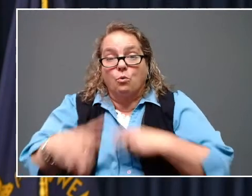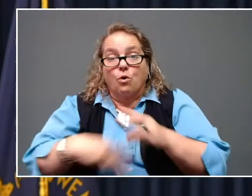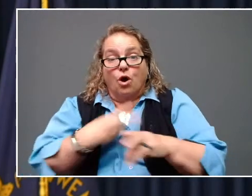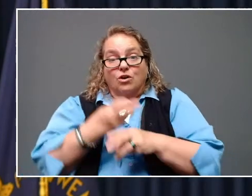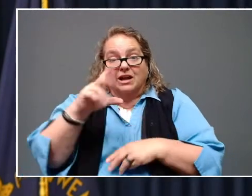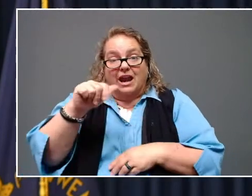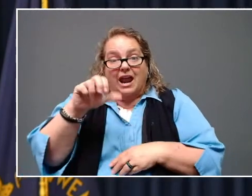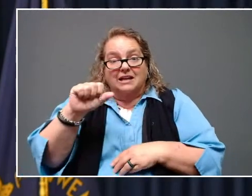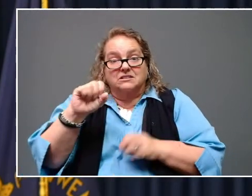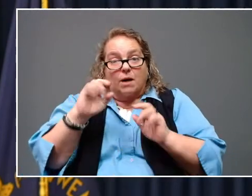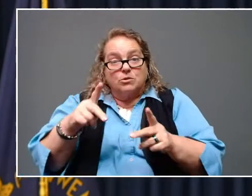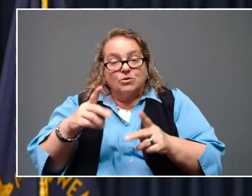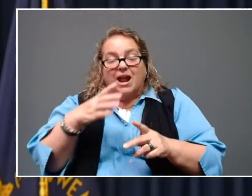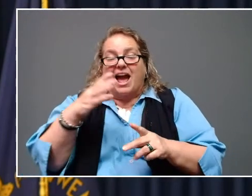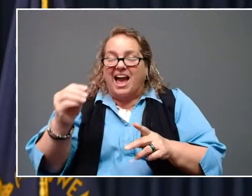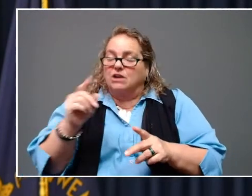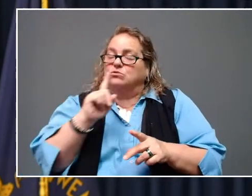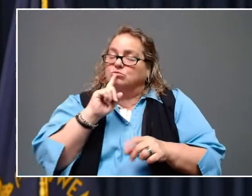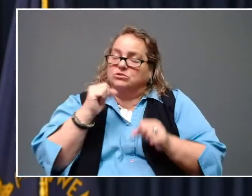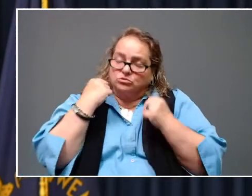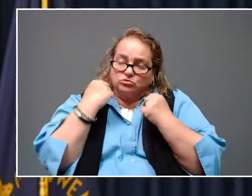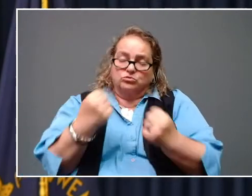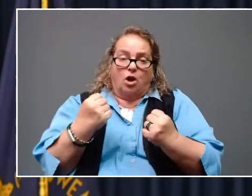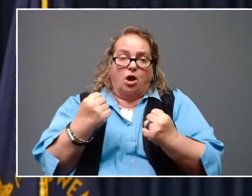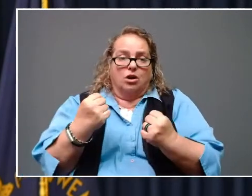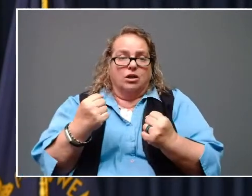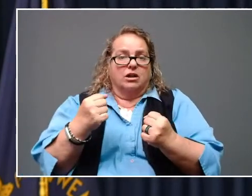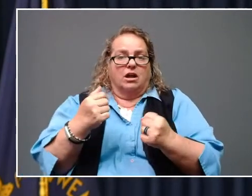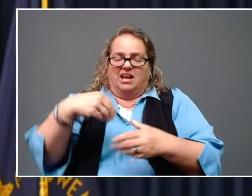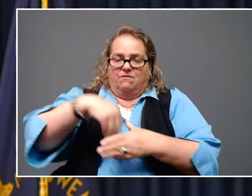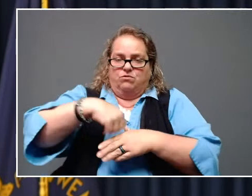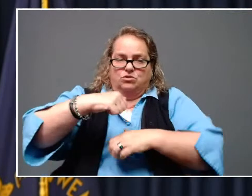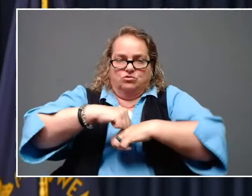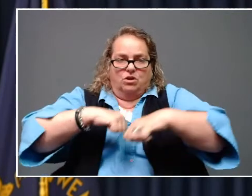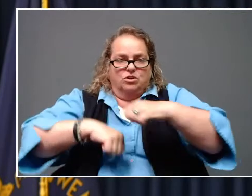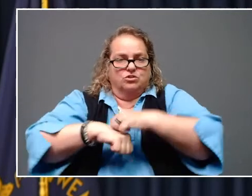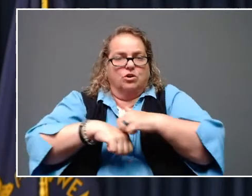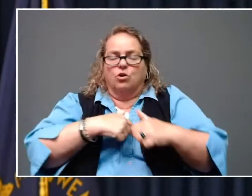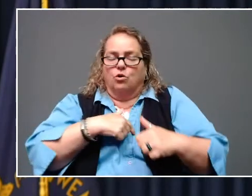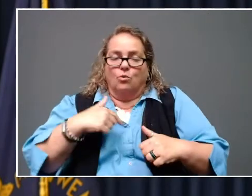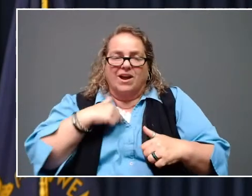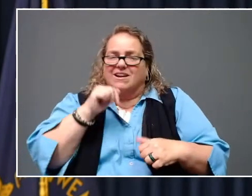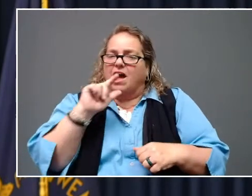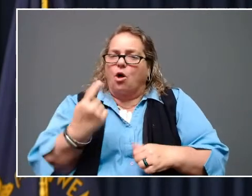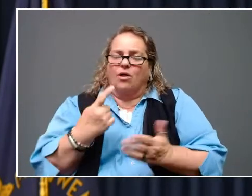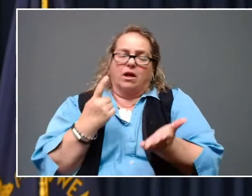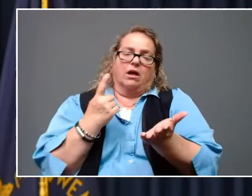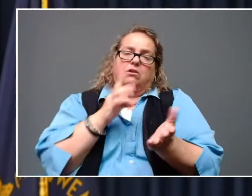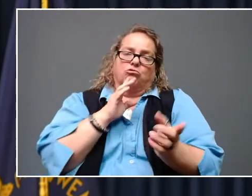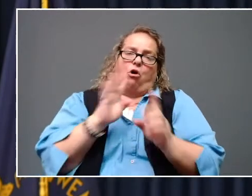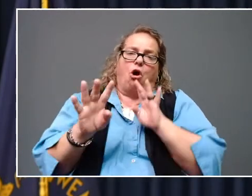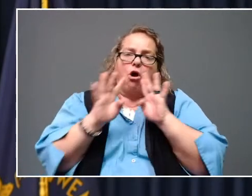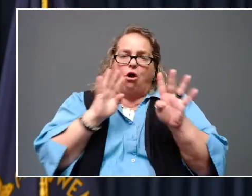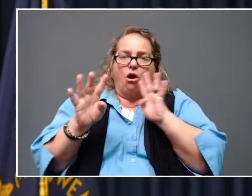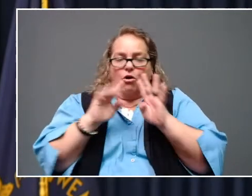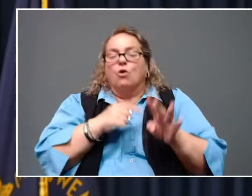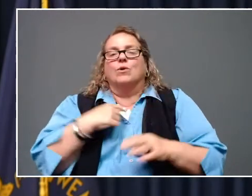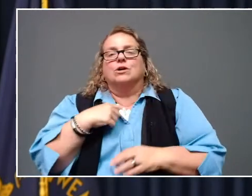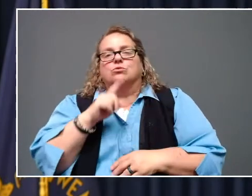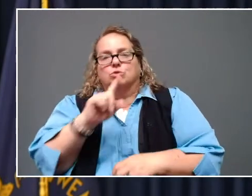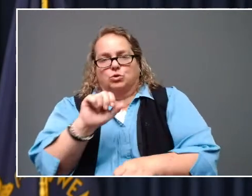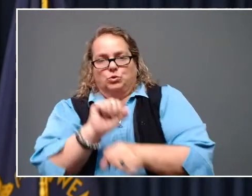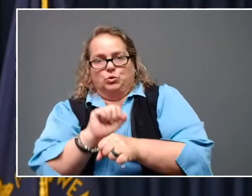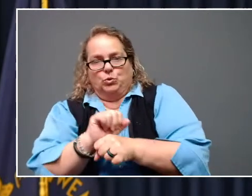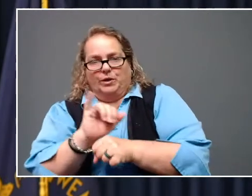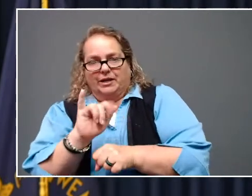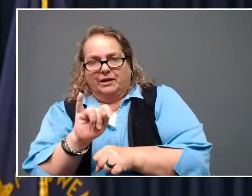talking about building a better Kentucky, we're doing it. And while we push through the challenges of our present, we are building a brighter future